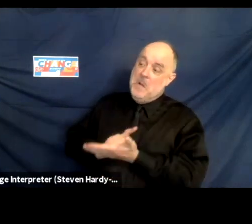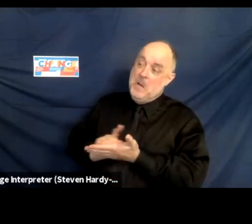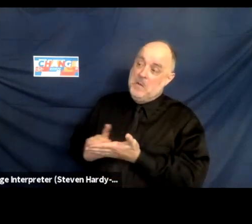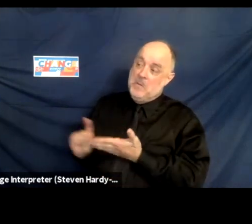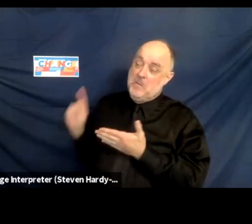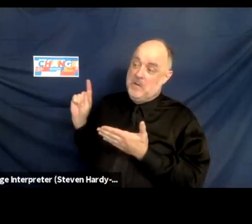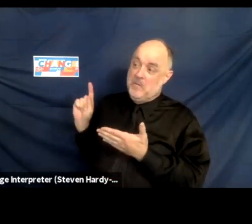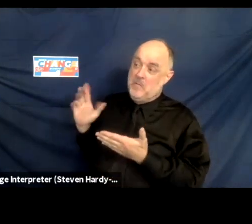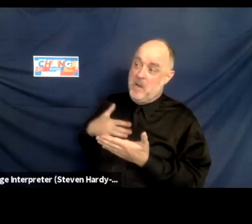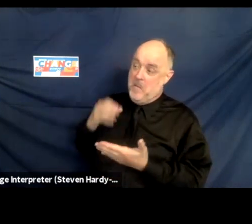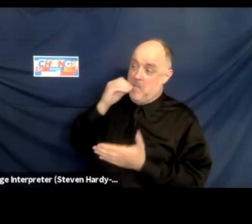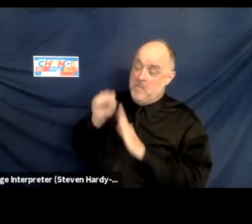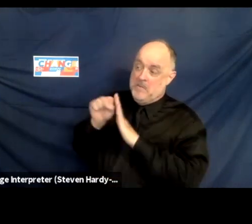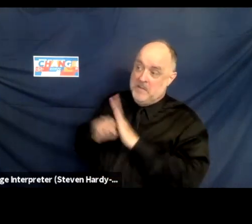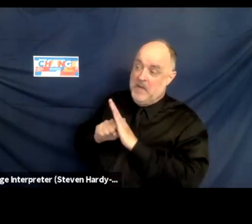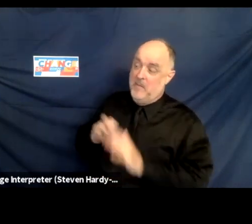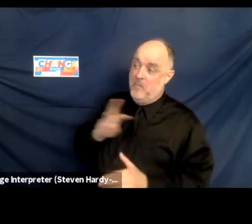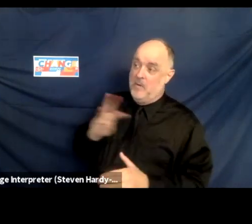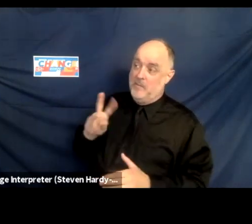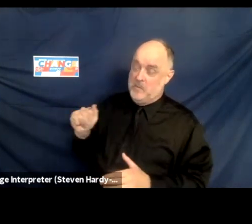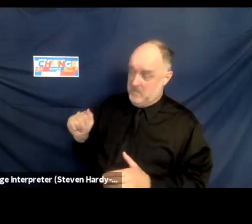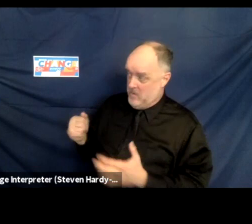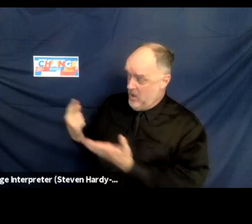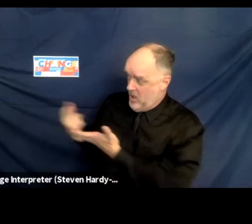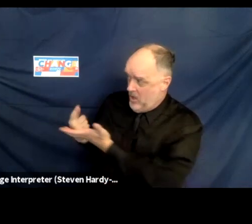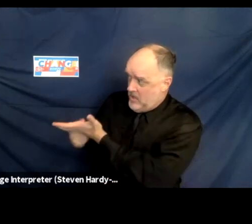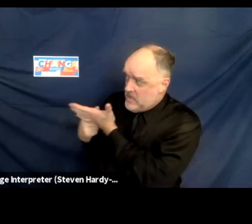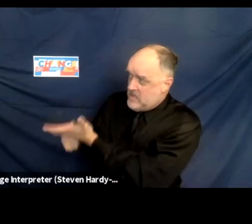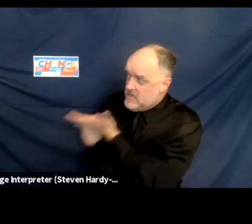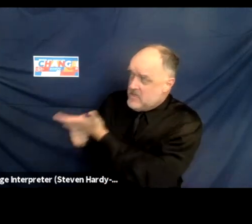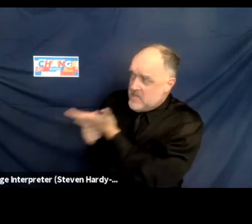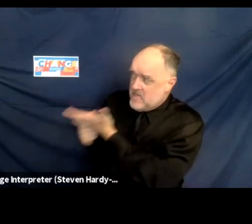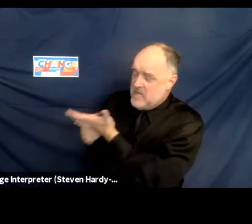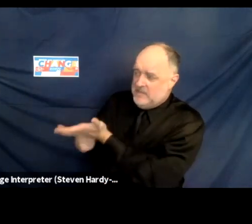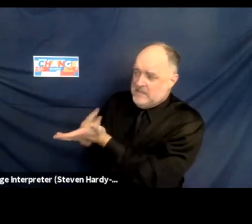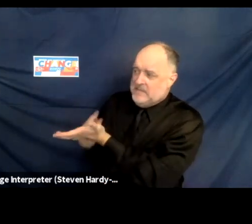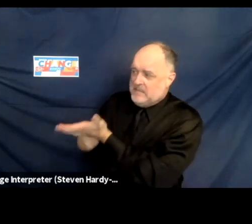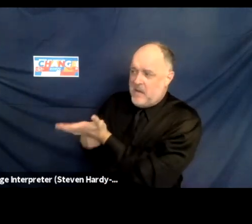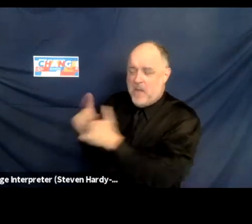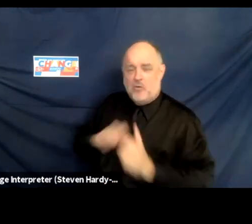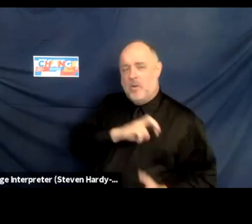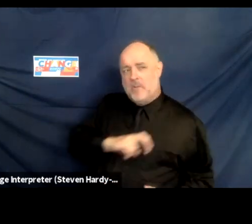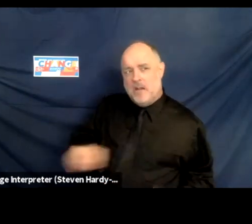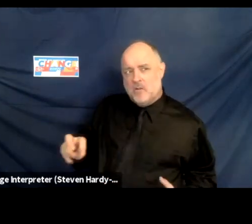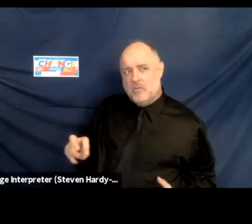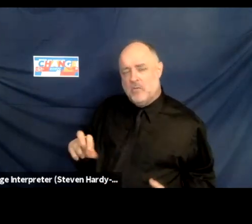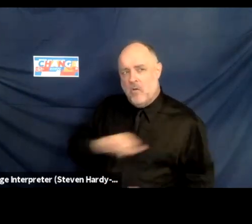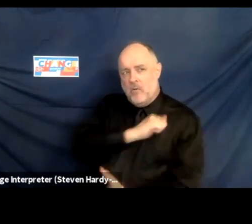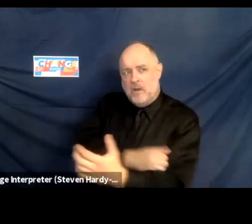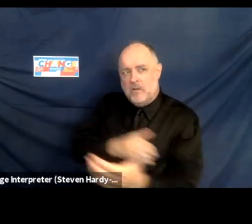Virginia, my native state, and I held a kickoff hearing on this year's Surface Transportation Reauthorization